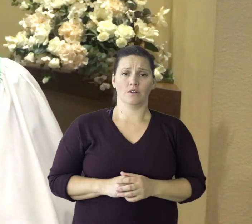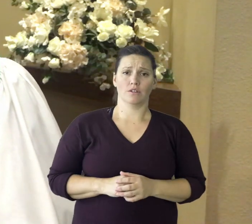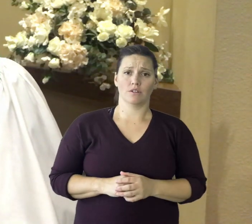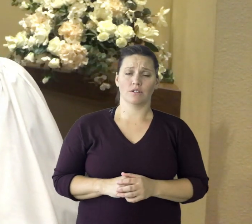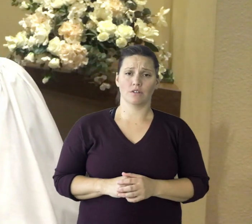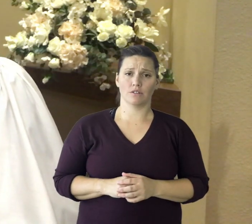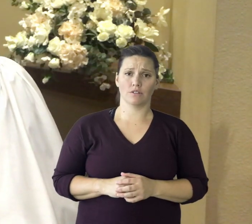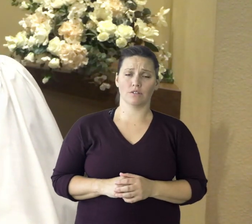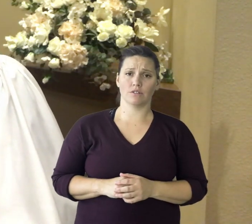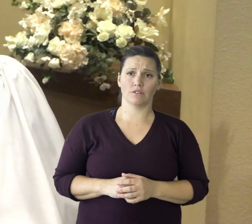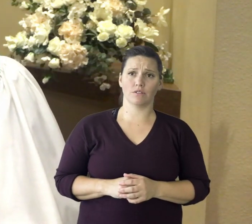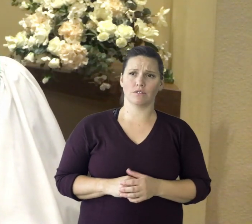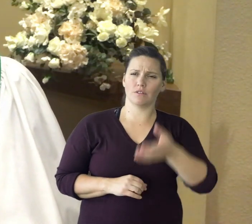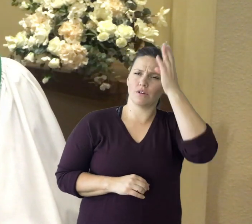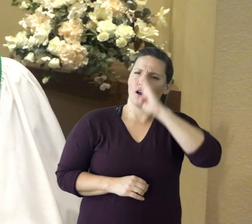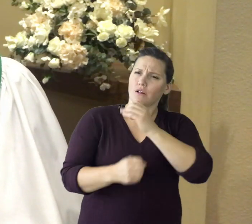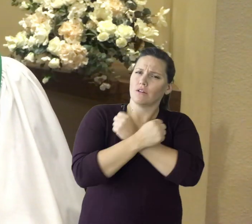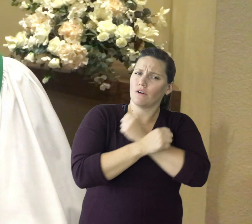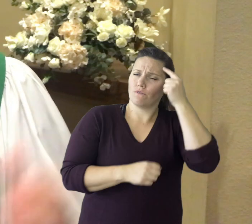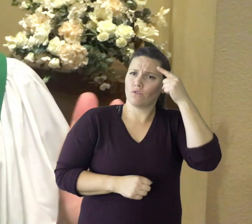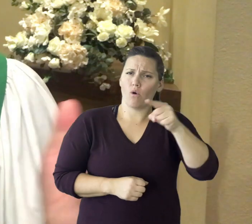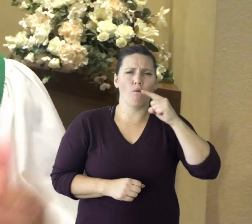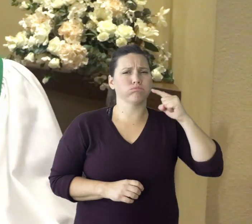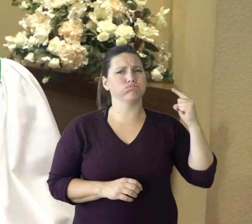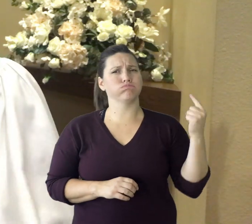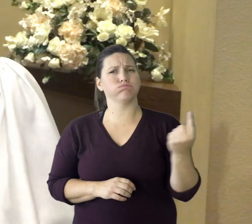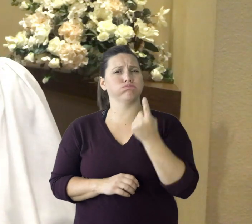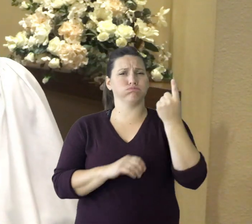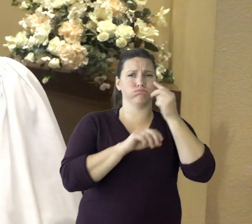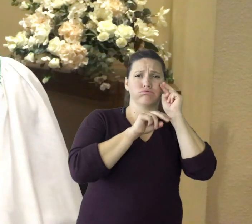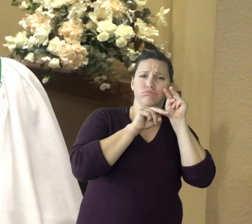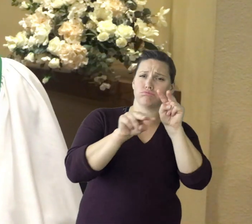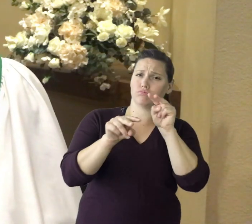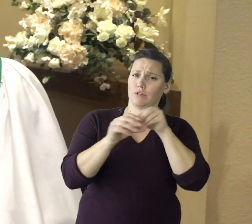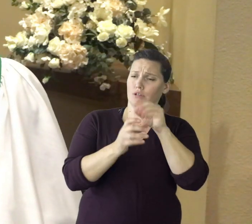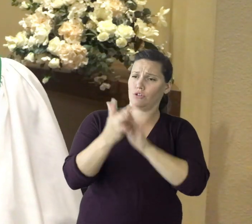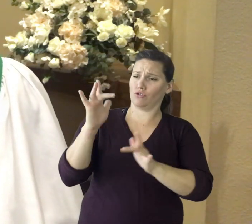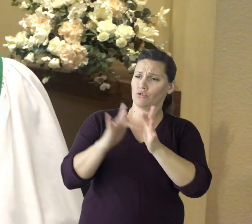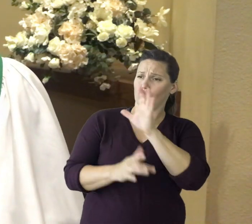life. God's love for you is always